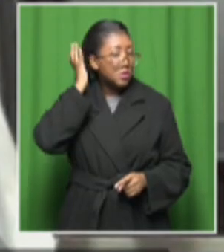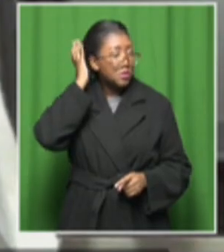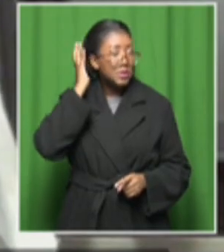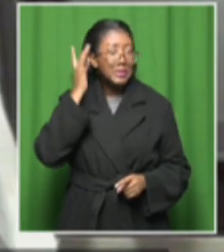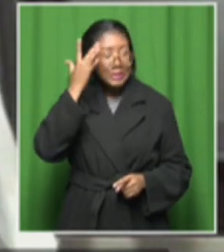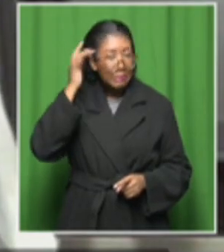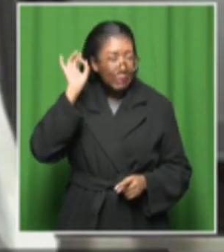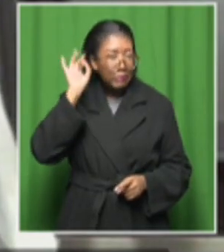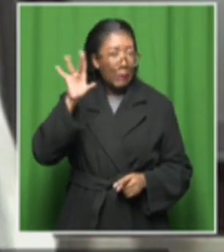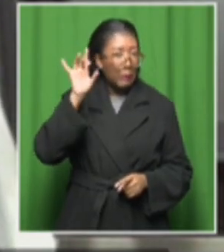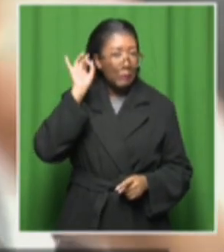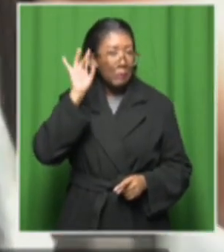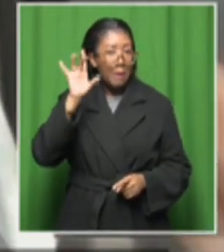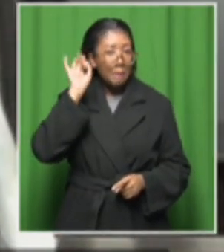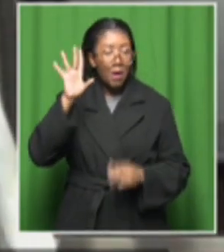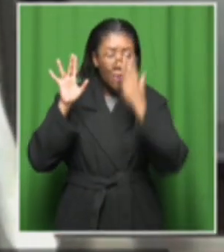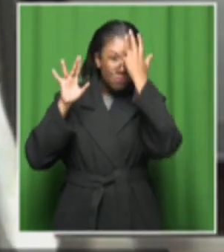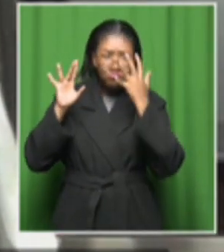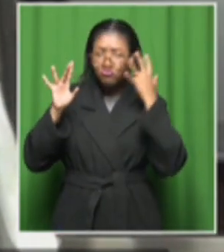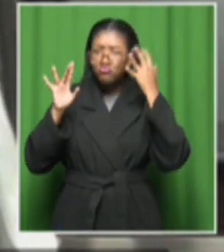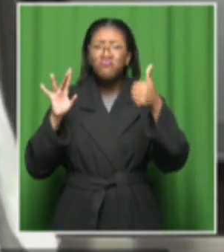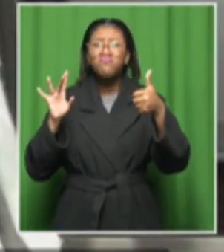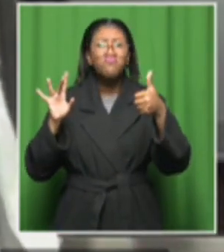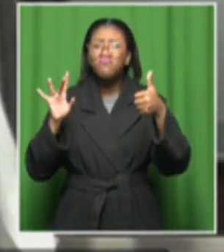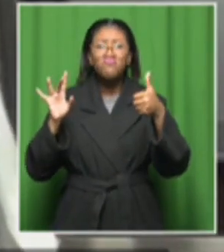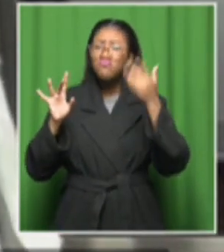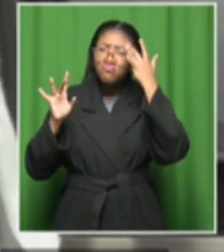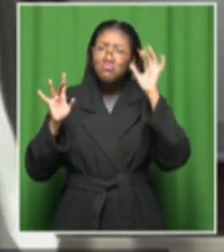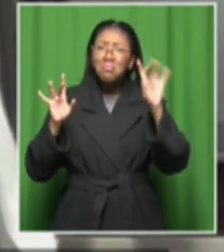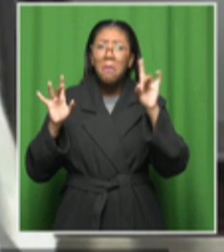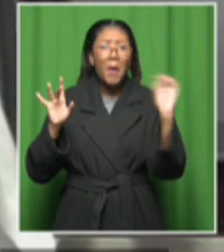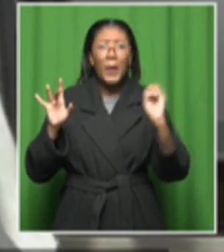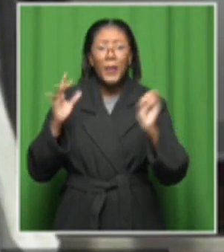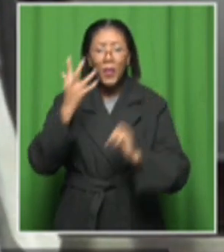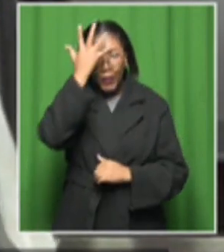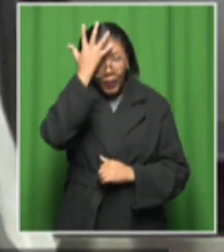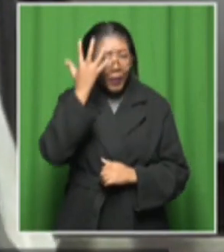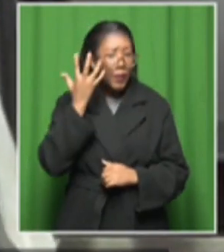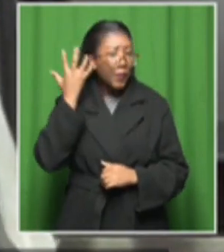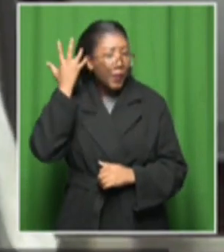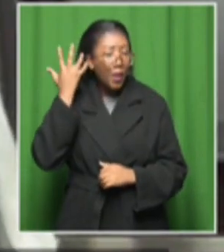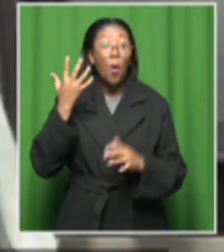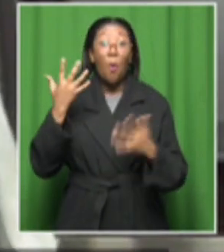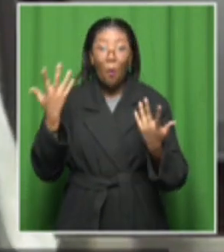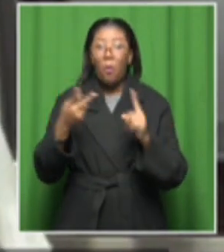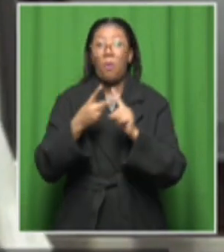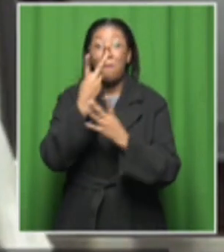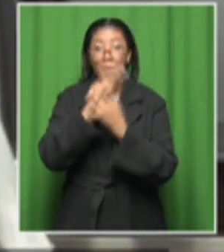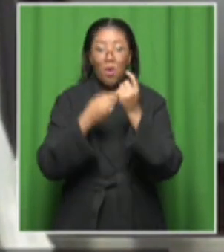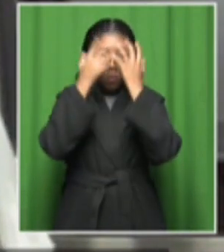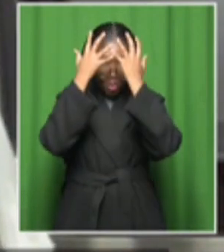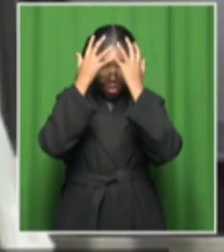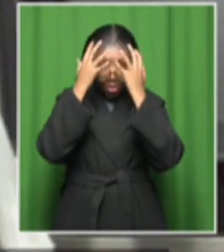around 60% of patients have half their face being affected. And in around 40%, usually it's both sides of the head.